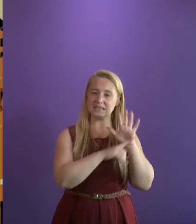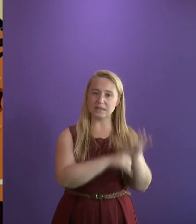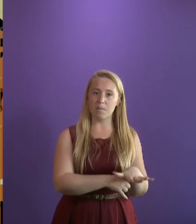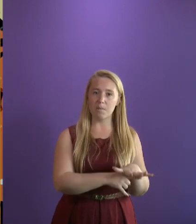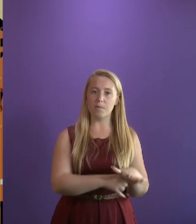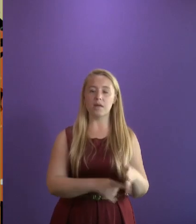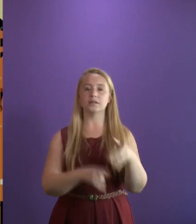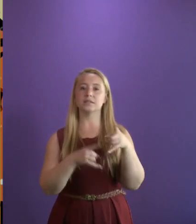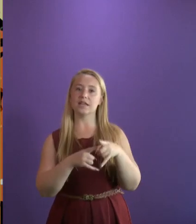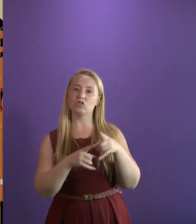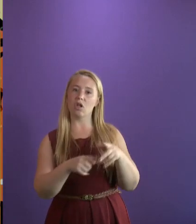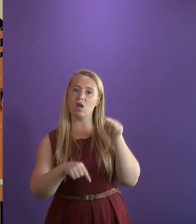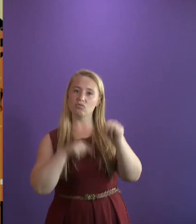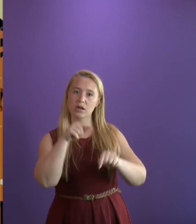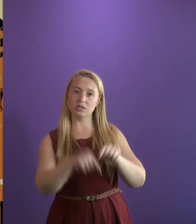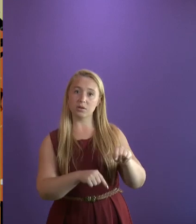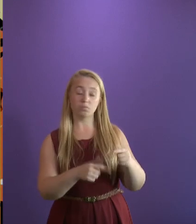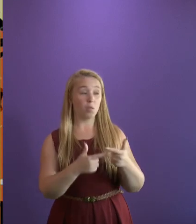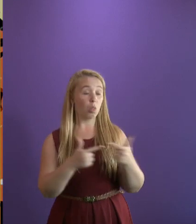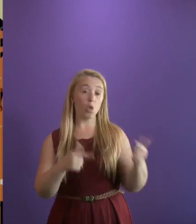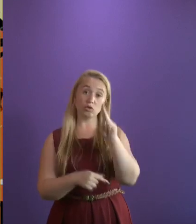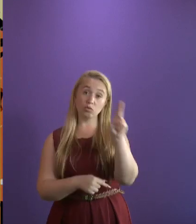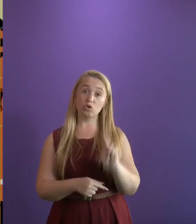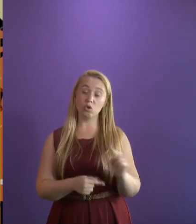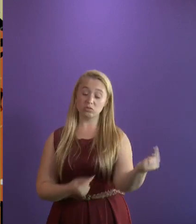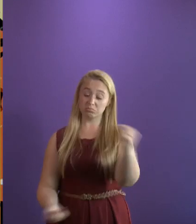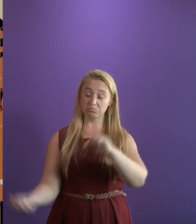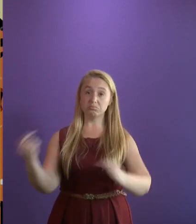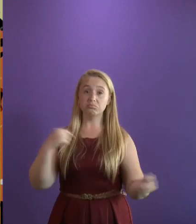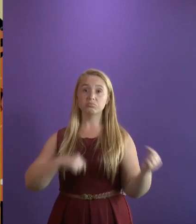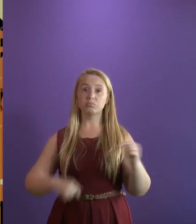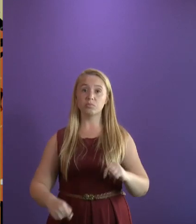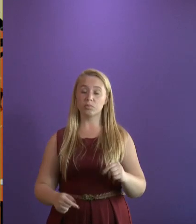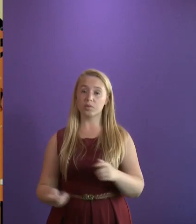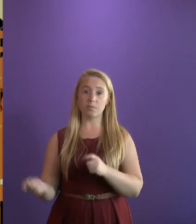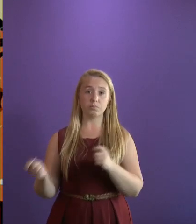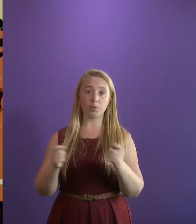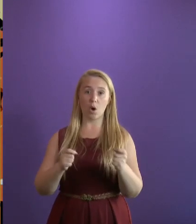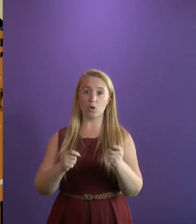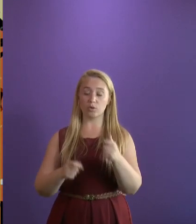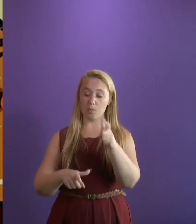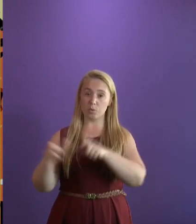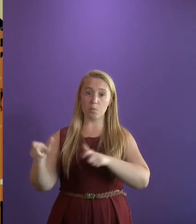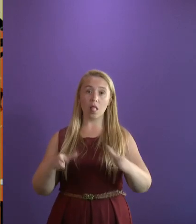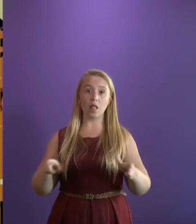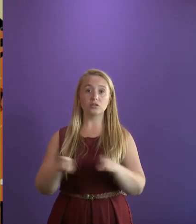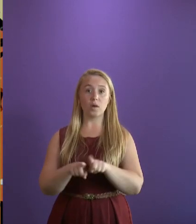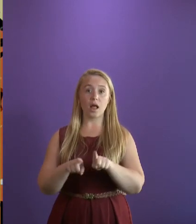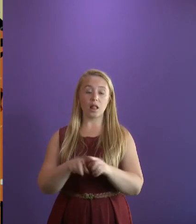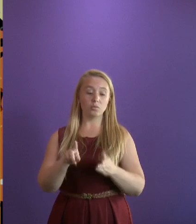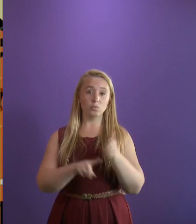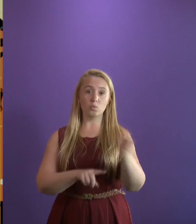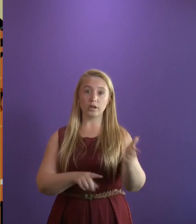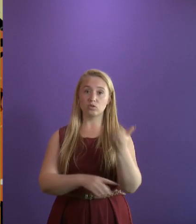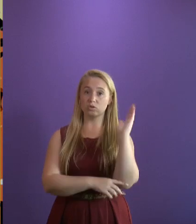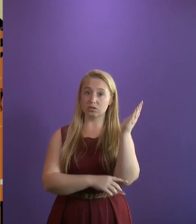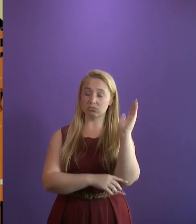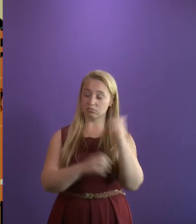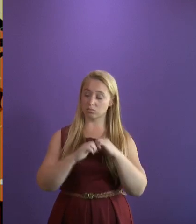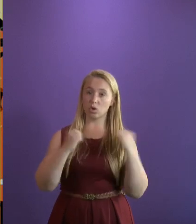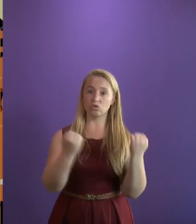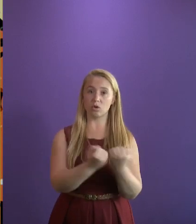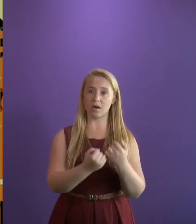And many of the local schools turned up. They surprised me. Teachers brought along their pupils to that seminar, and I was really pleased to see them. And it